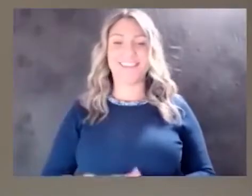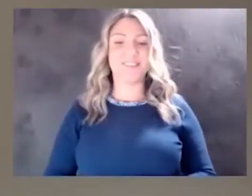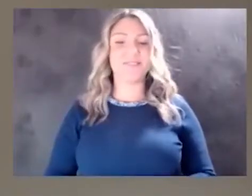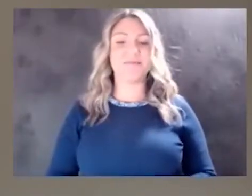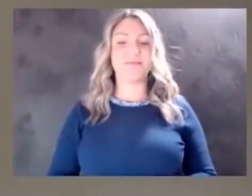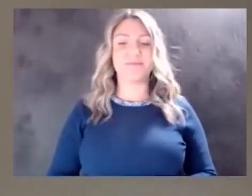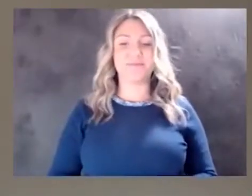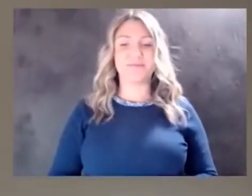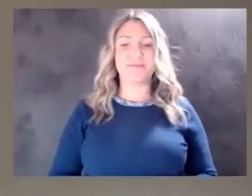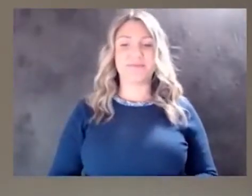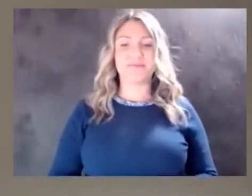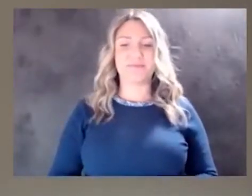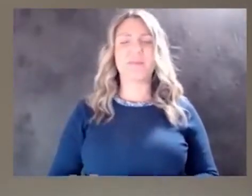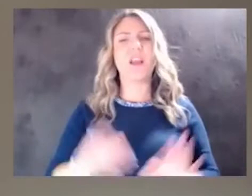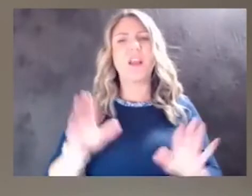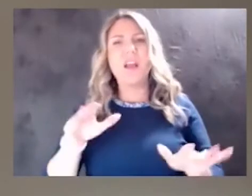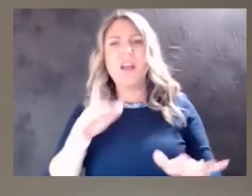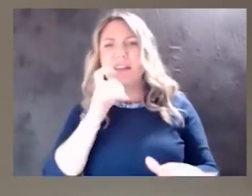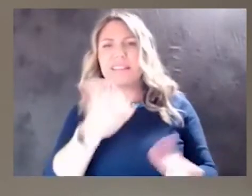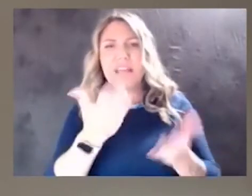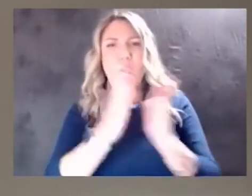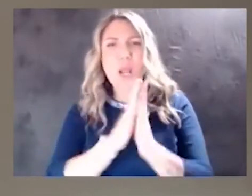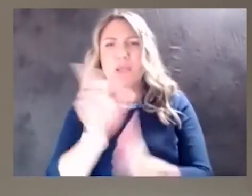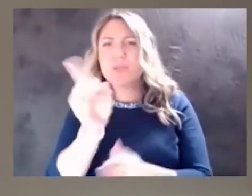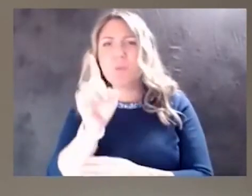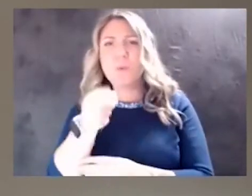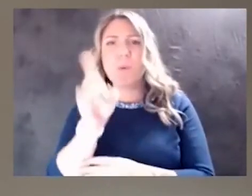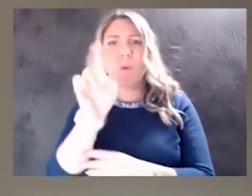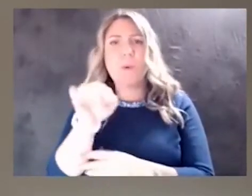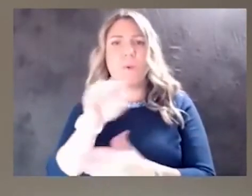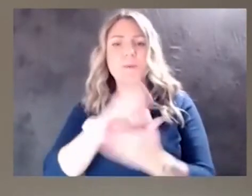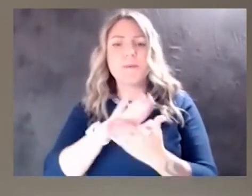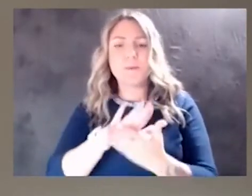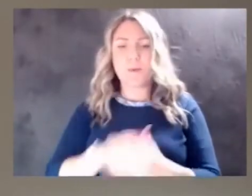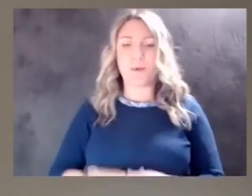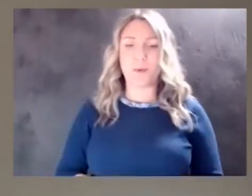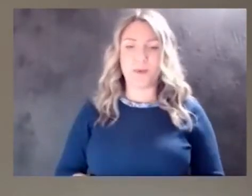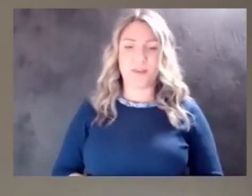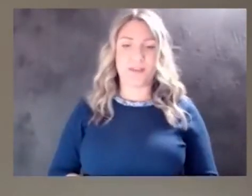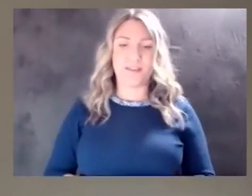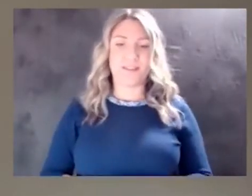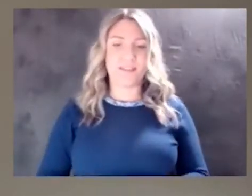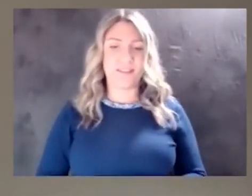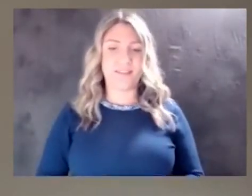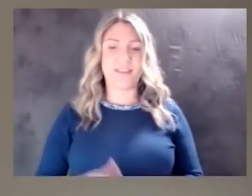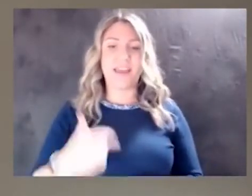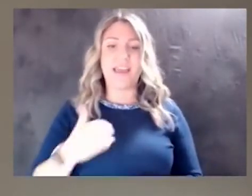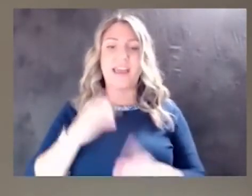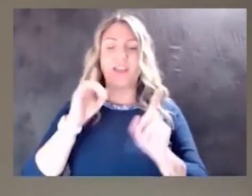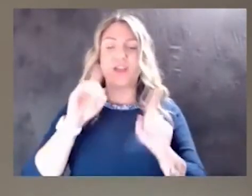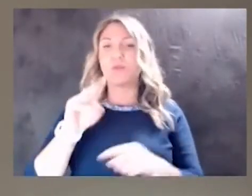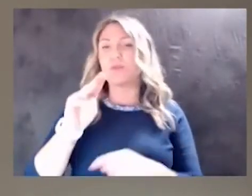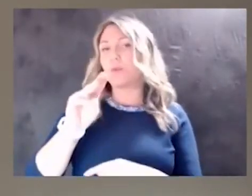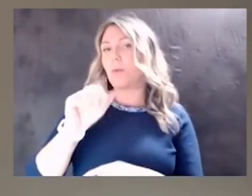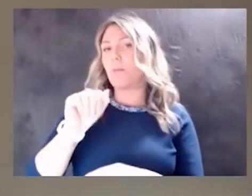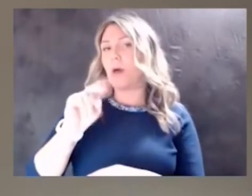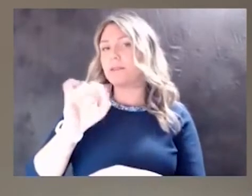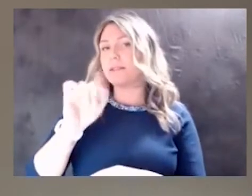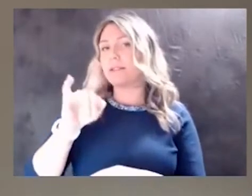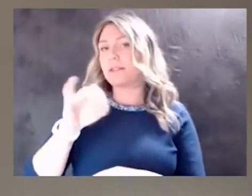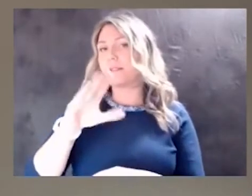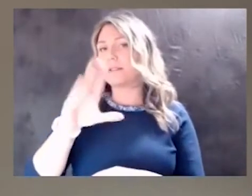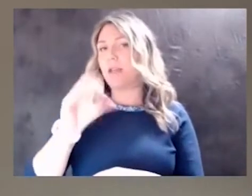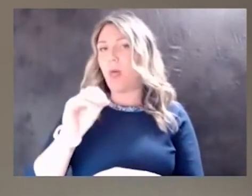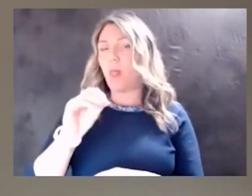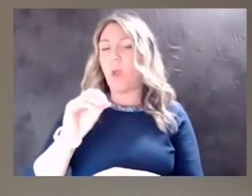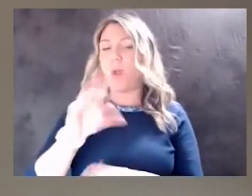And Natalia, I don't think I asked where you went to school. Where do you go to school? I go to Monticello Trails Middle School. Okay. And did